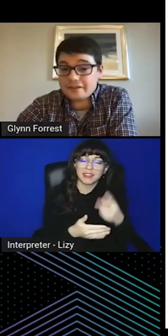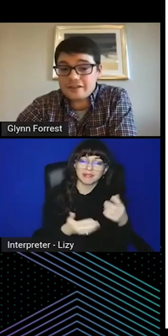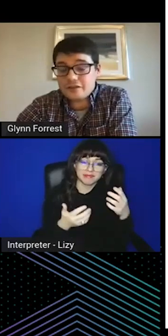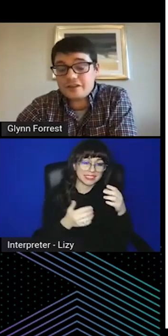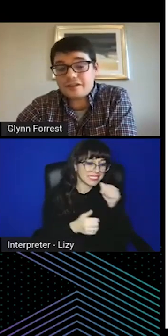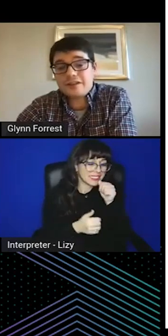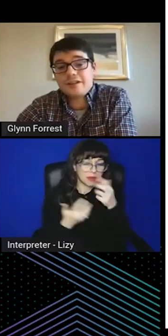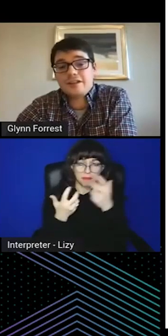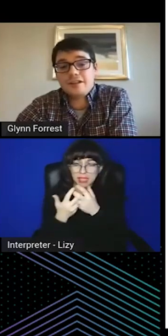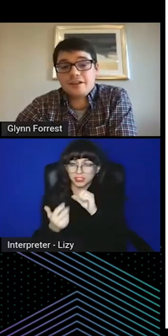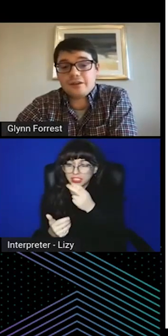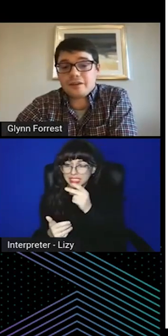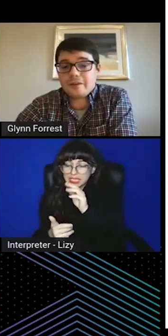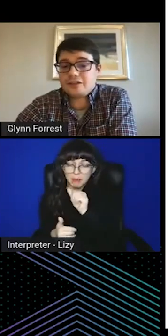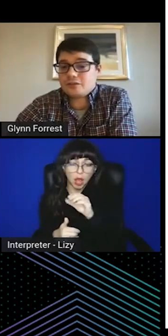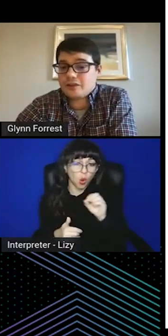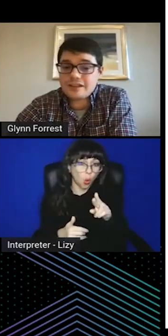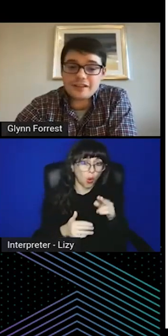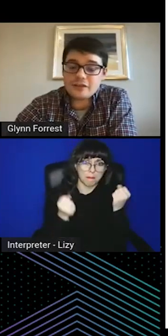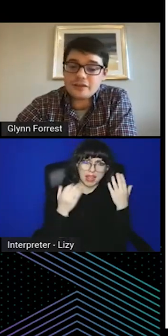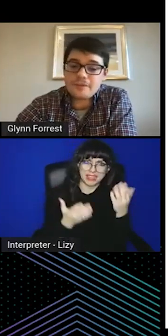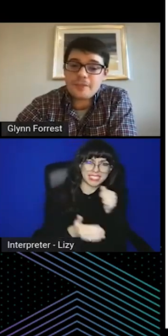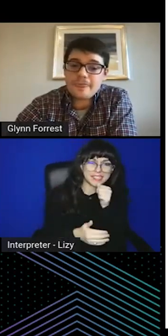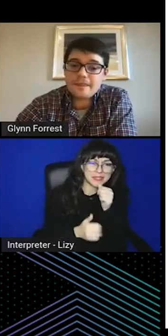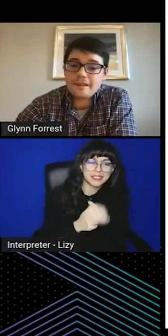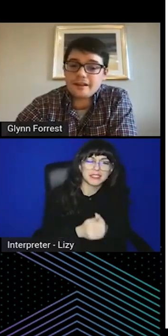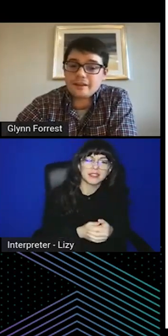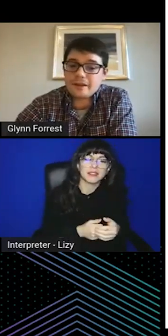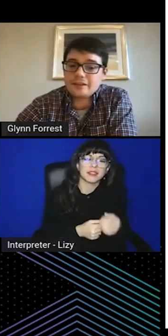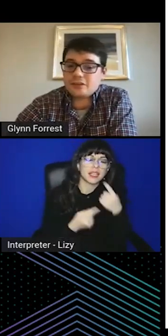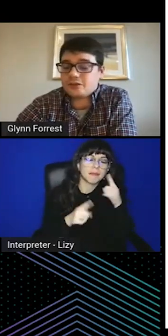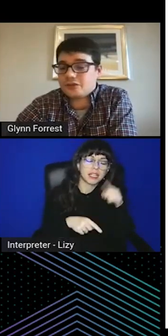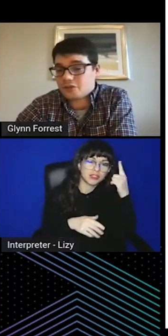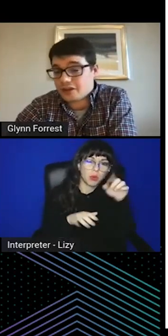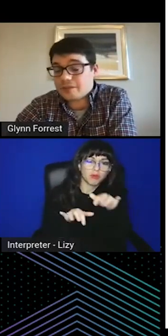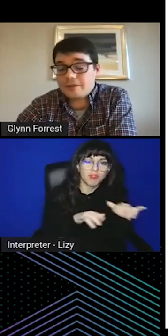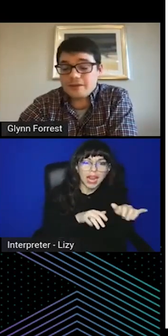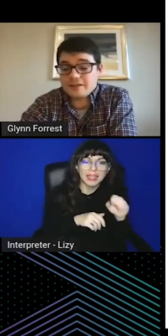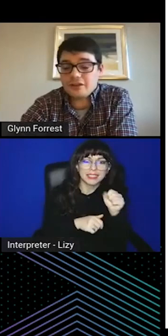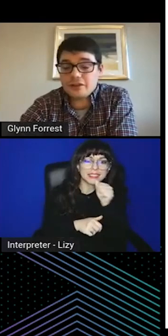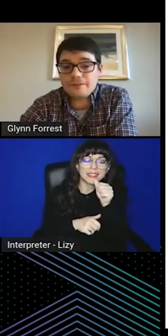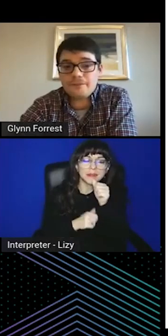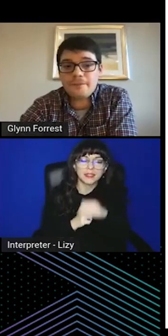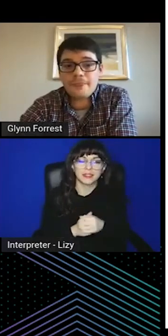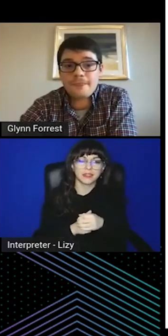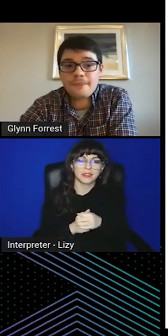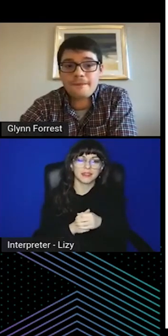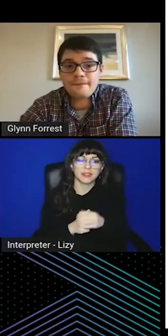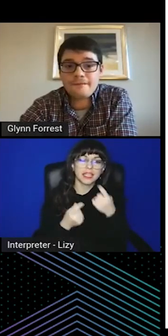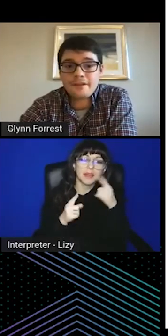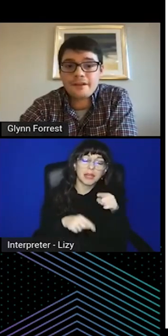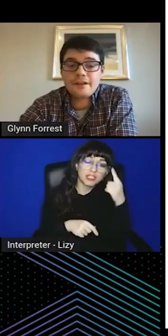path of secrets. We have commands to write a secret and commands to describe a secret.